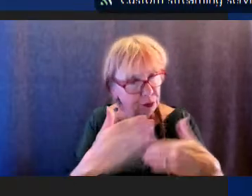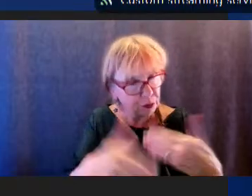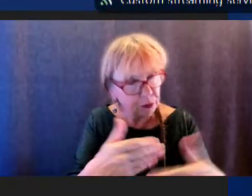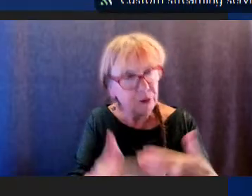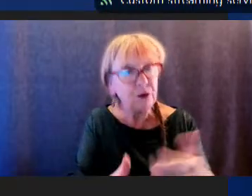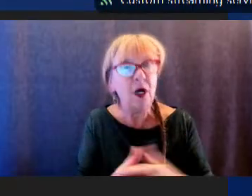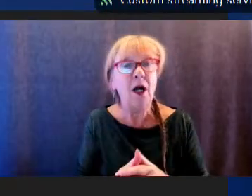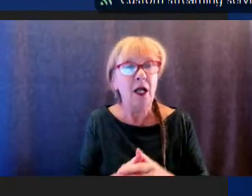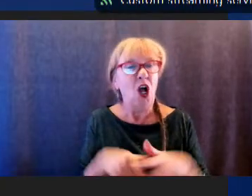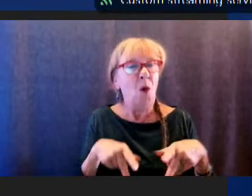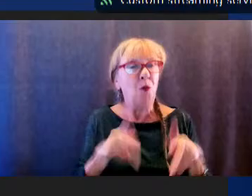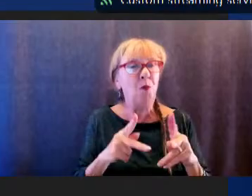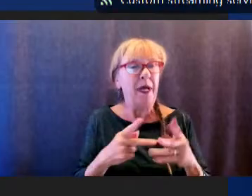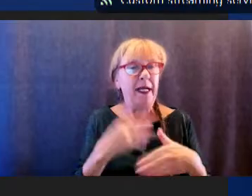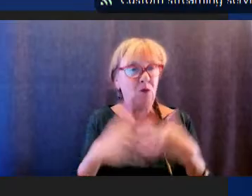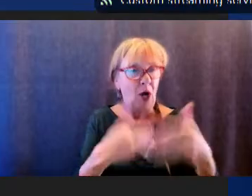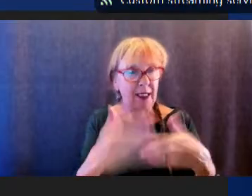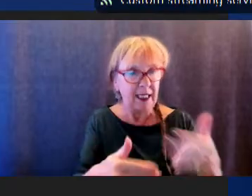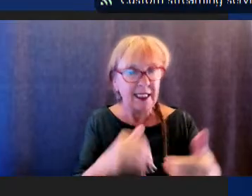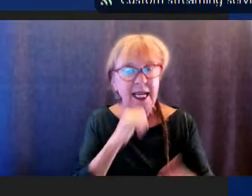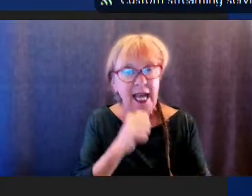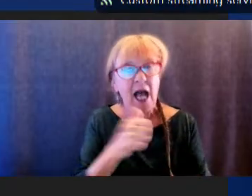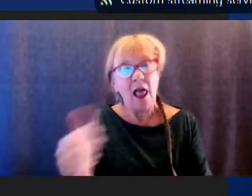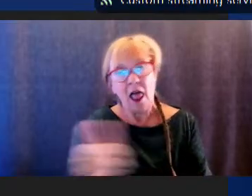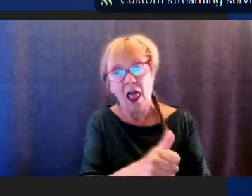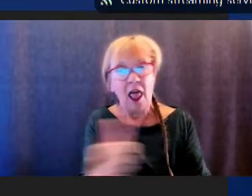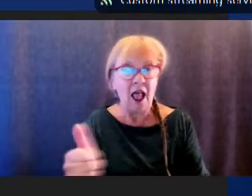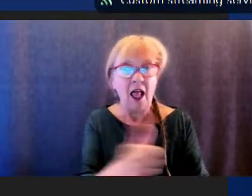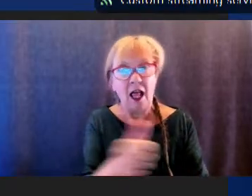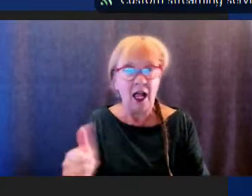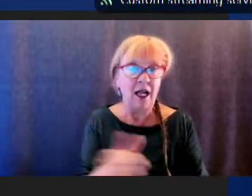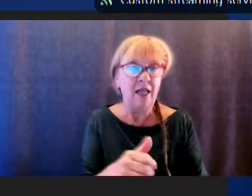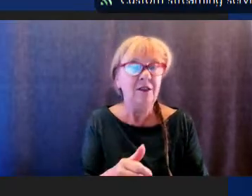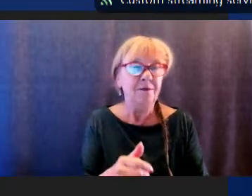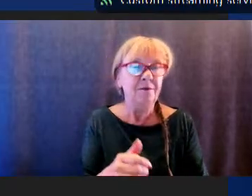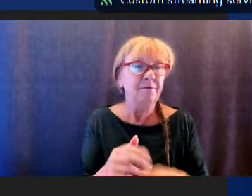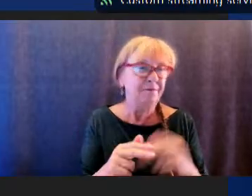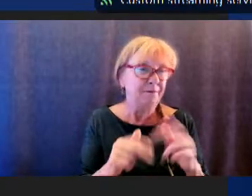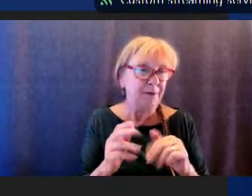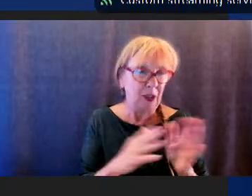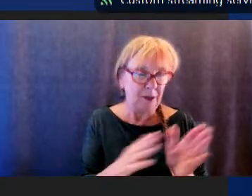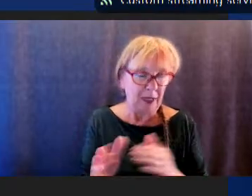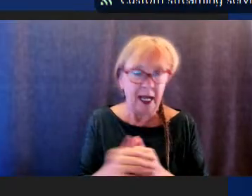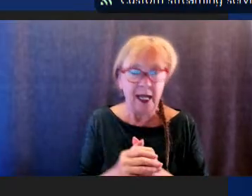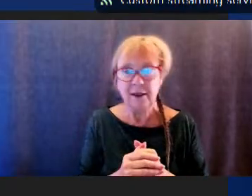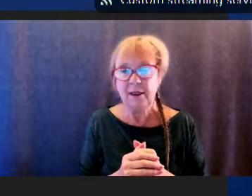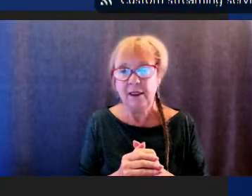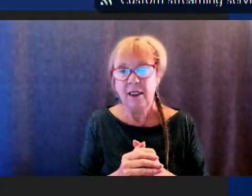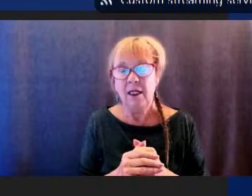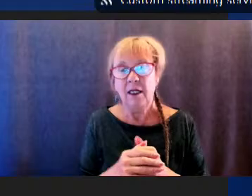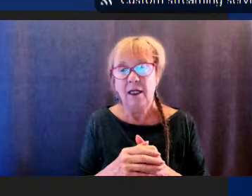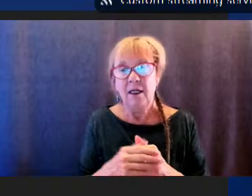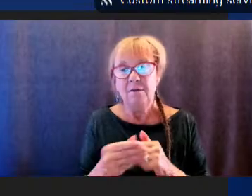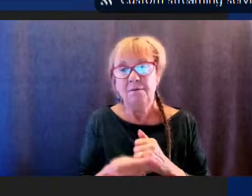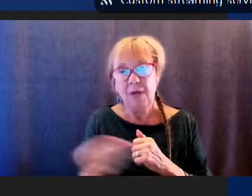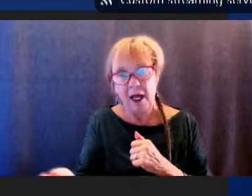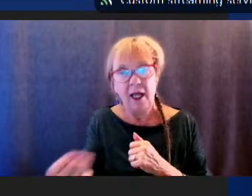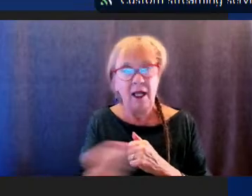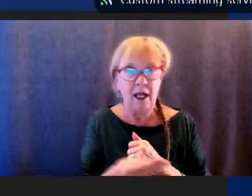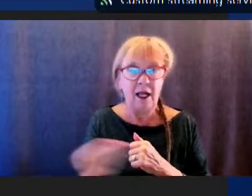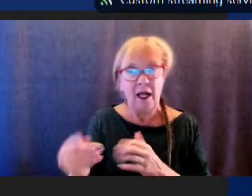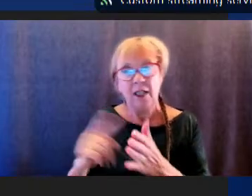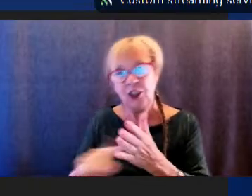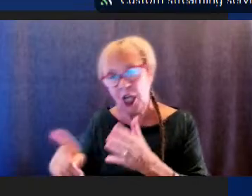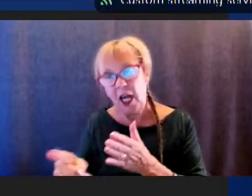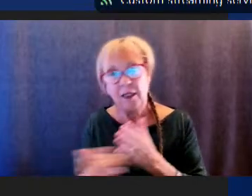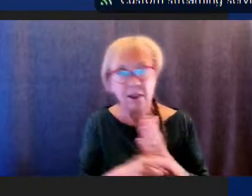permitting without having to go back and forth with your building plans. And on the topic of rebuilding, I want to touch base on